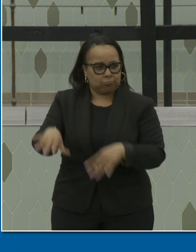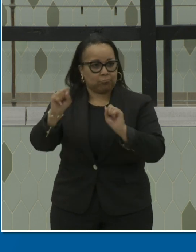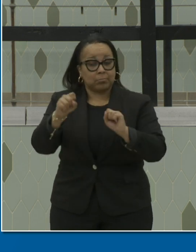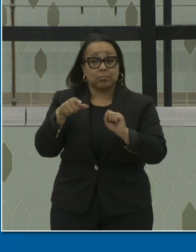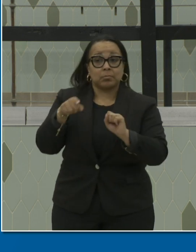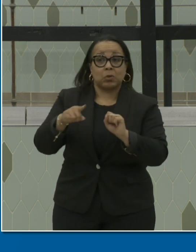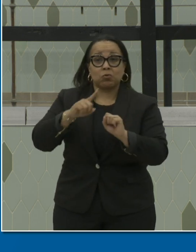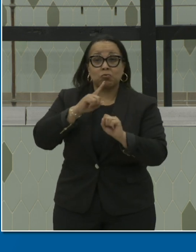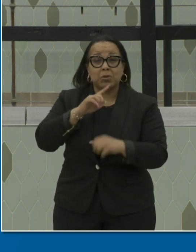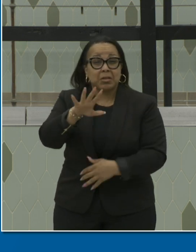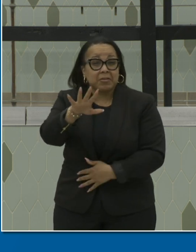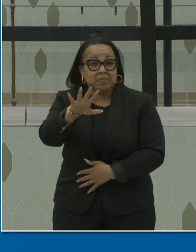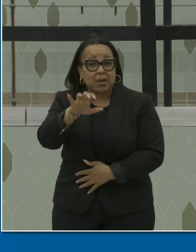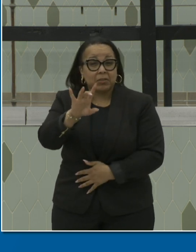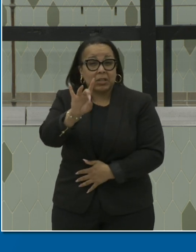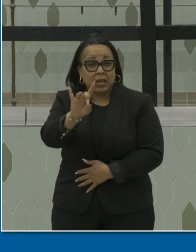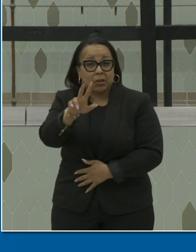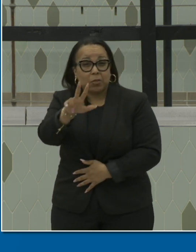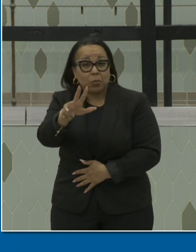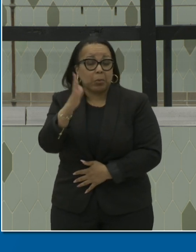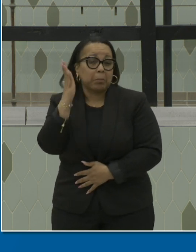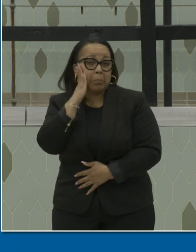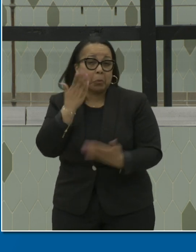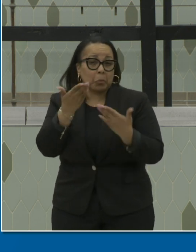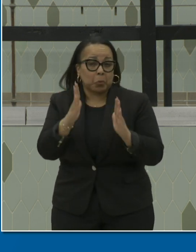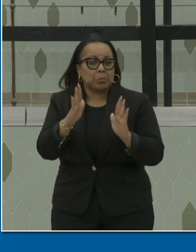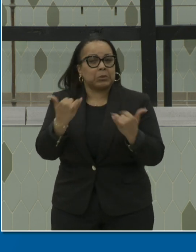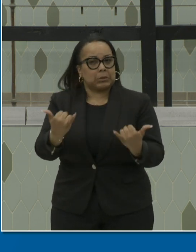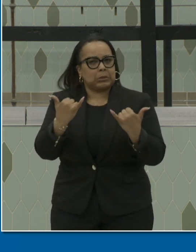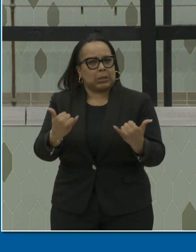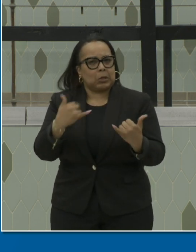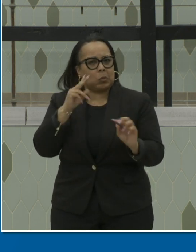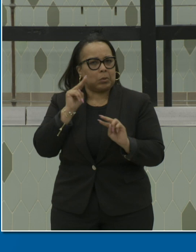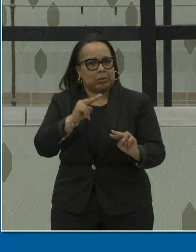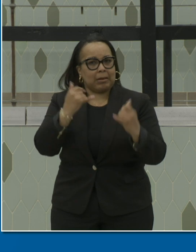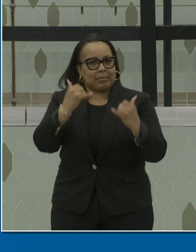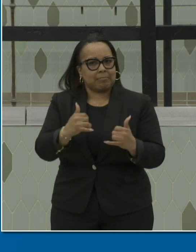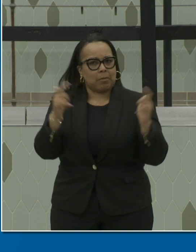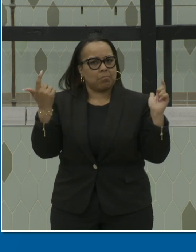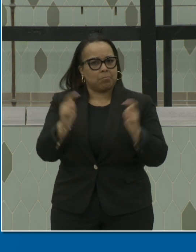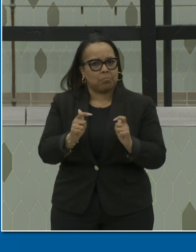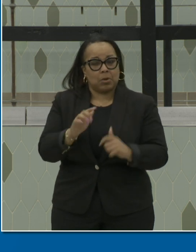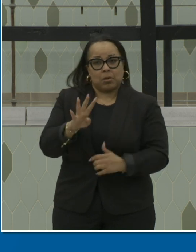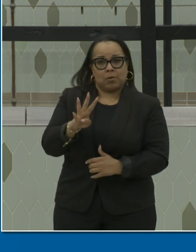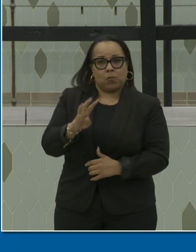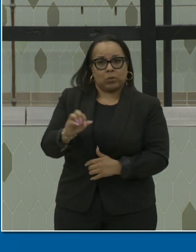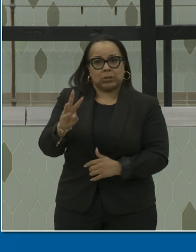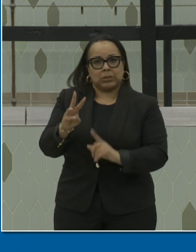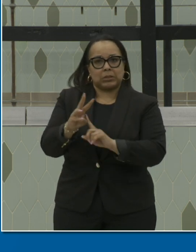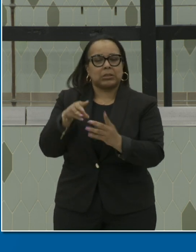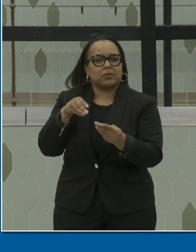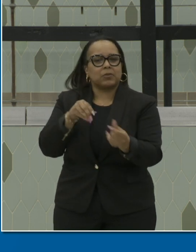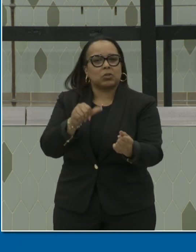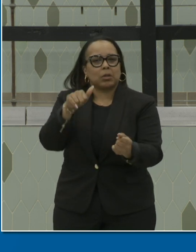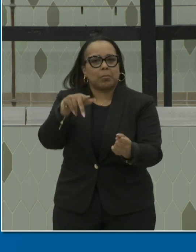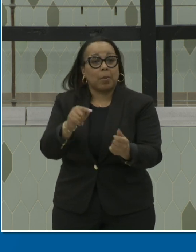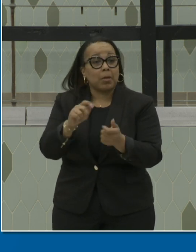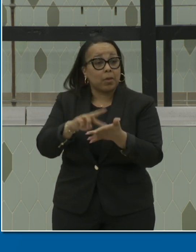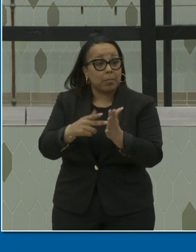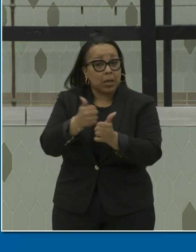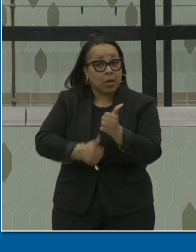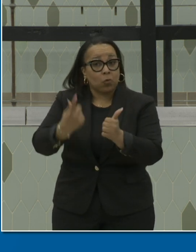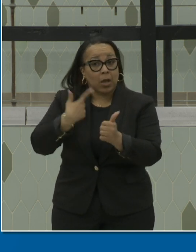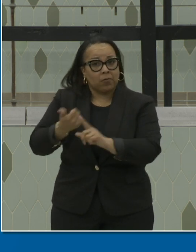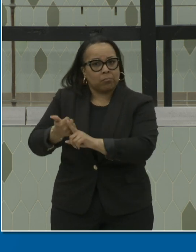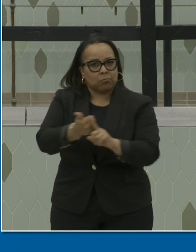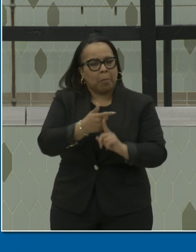it was 583 sleeping rooms. What you're going to see today is that it's now 406 efficiency apartments. That means everyone has a